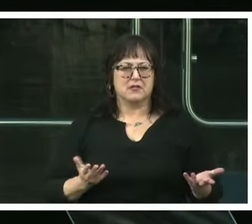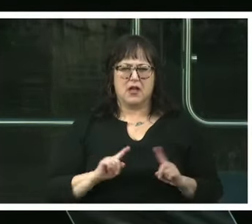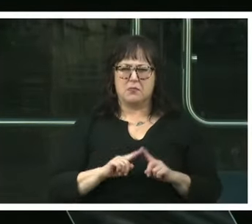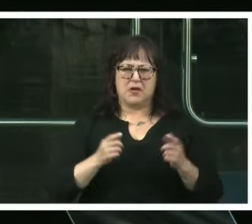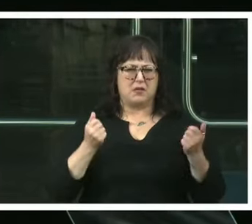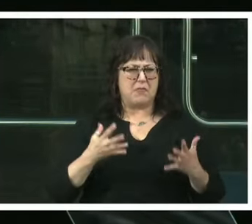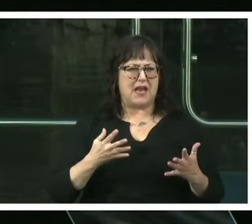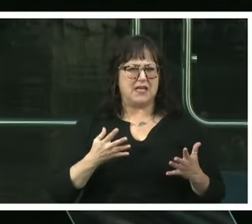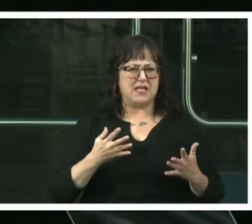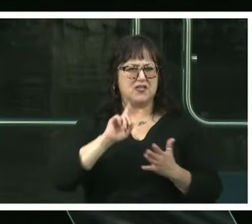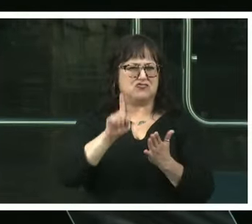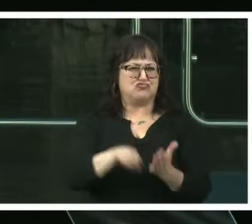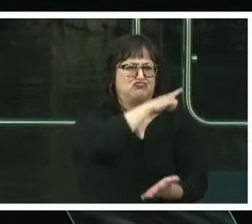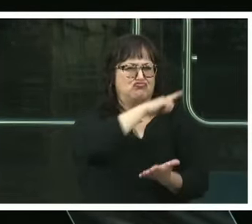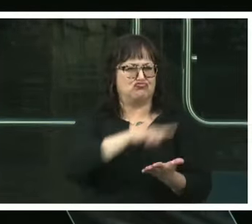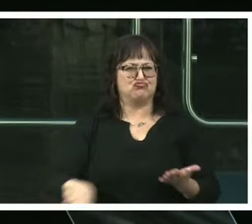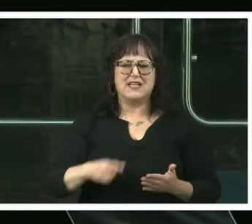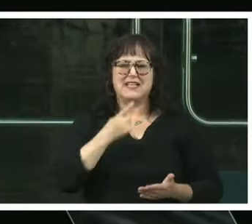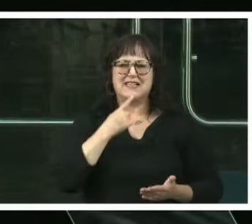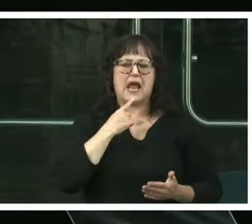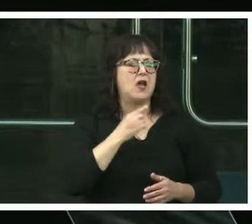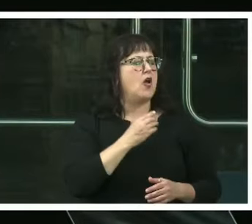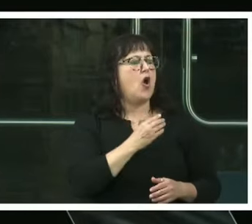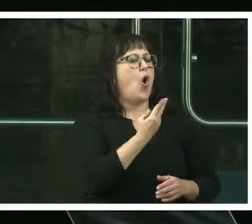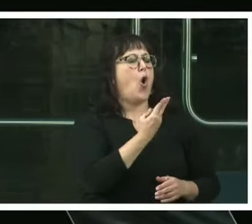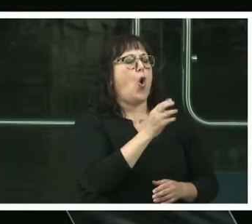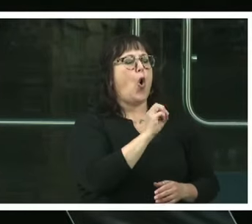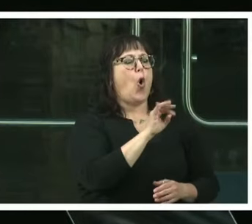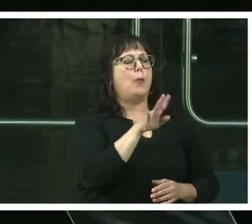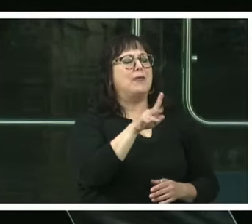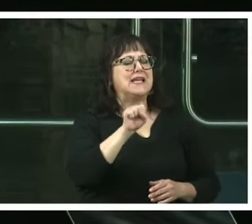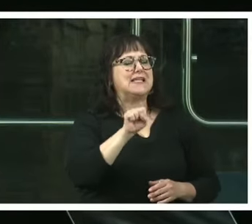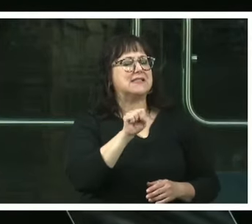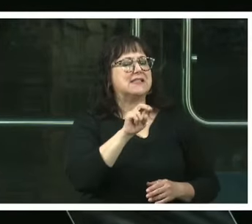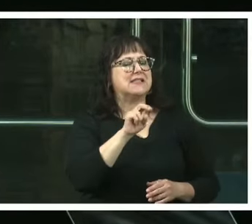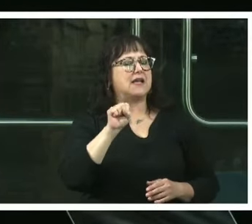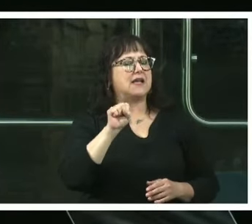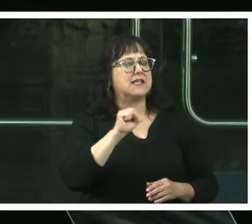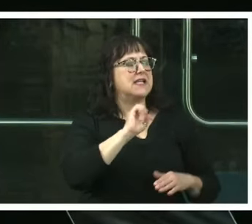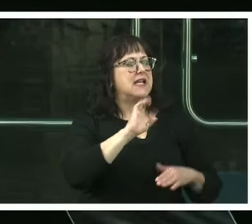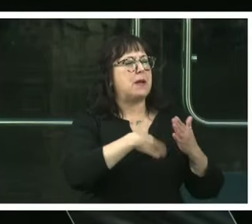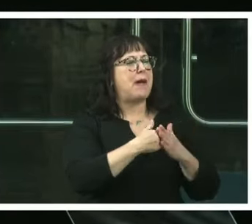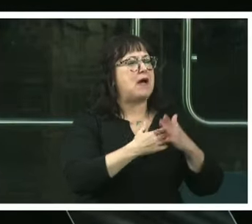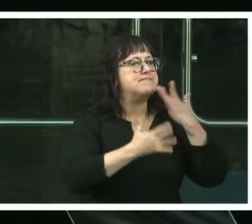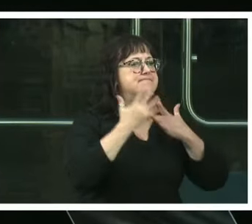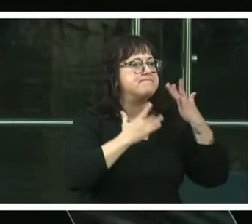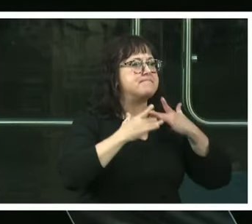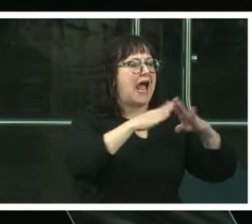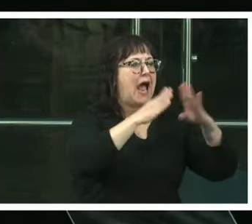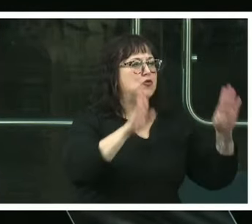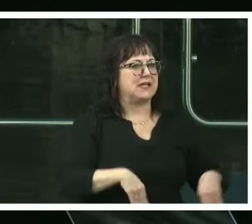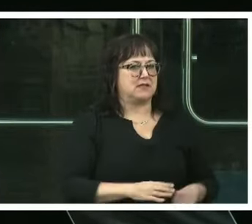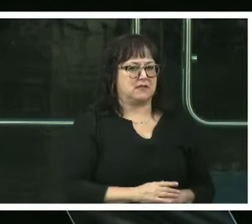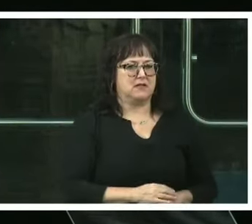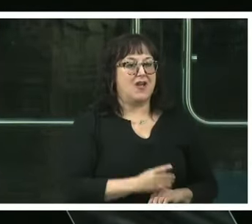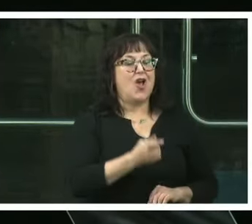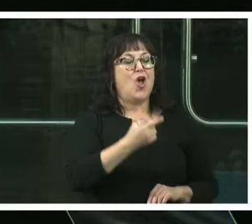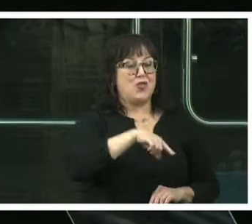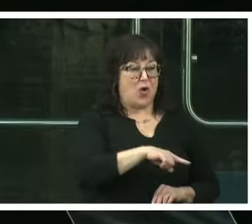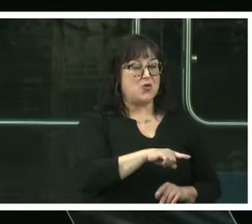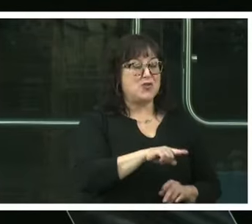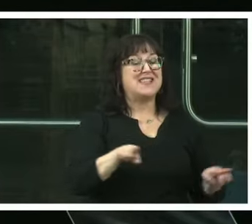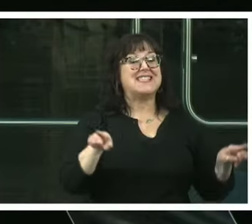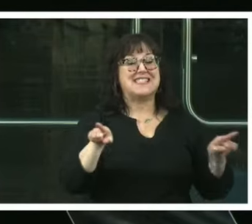critics who claim homelessness is all about and only about a lack of housing are the same critics